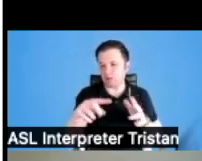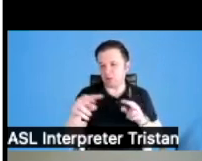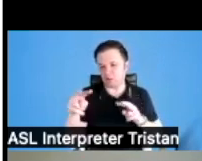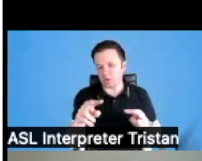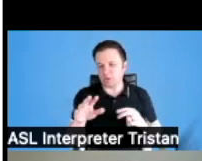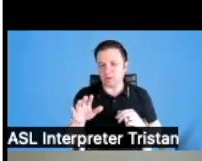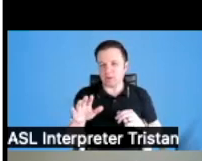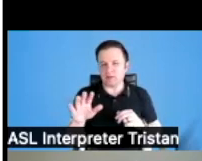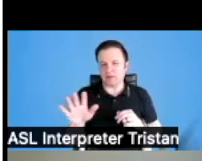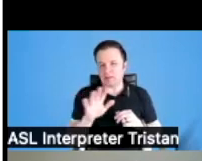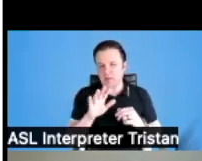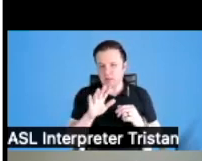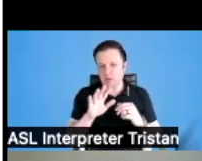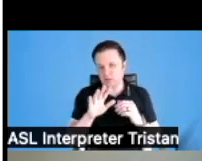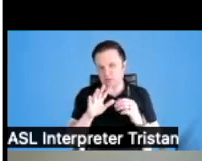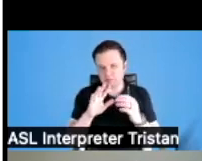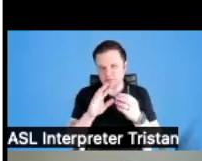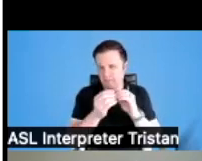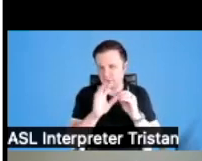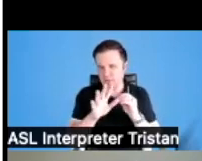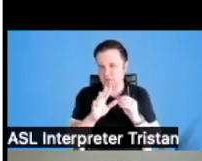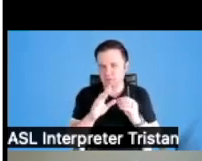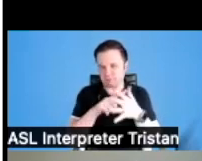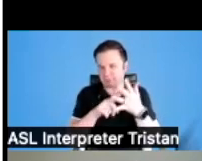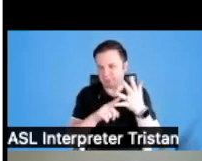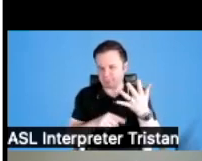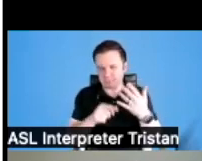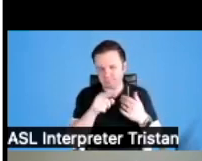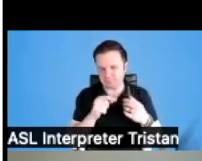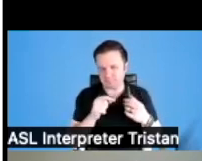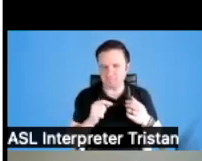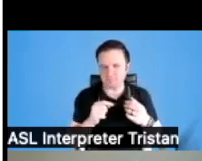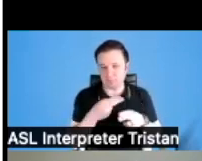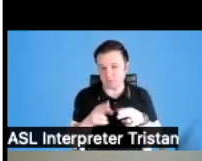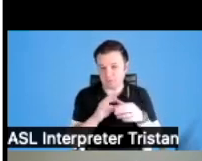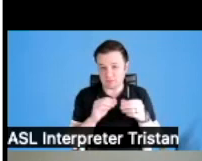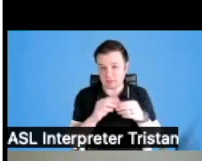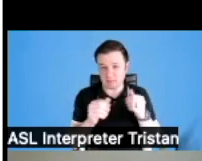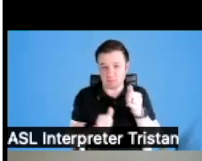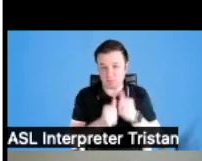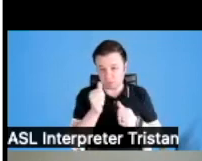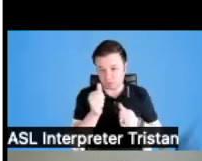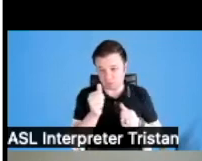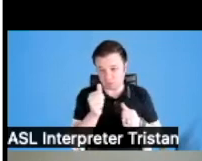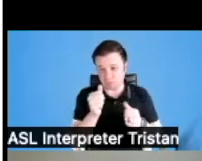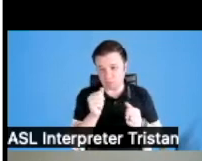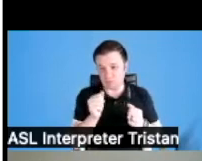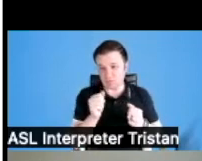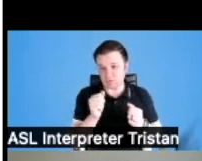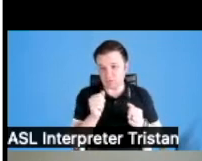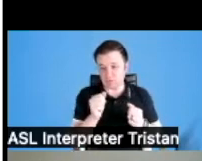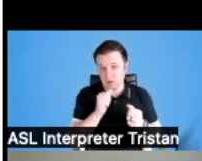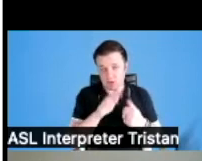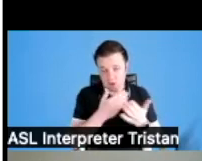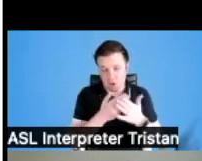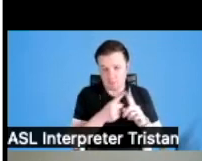their demographic characteristics. I'll just briefly state that most, though by no means all,